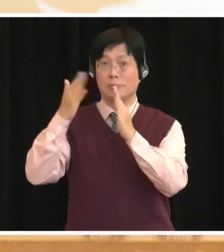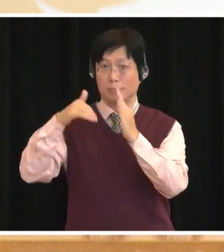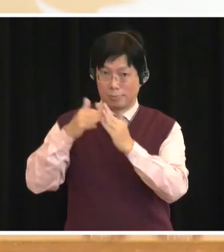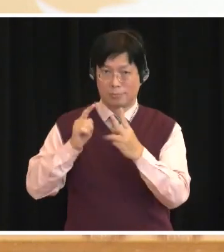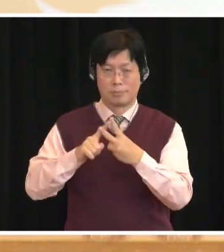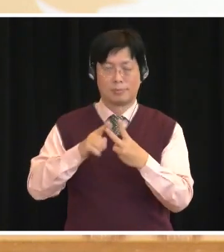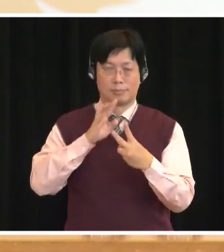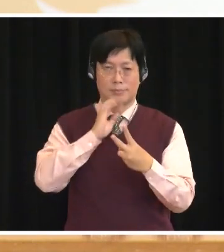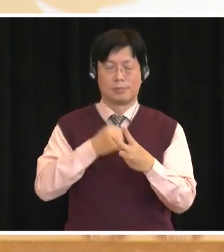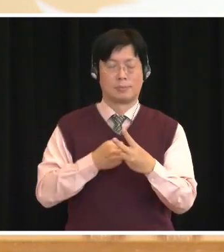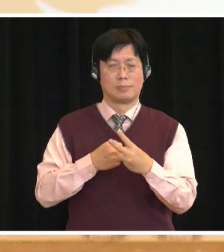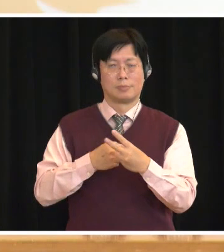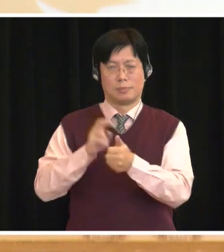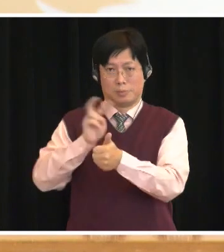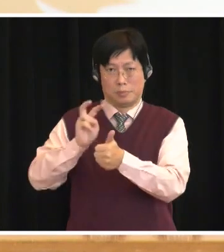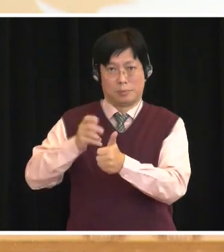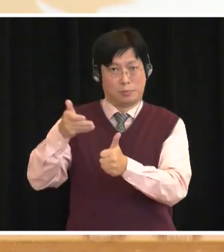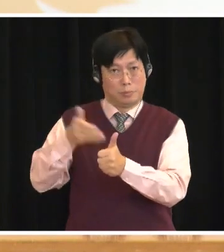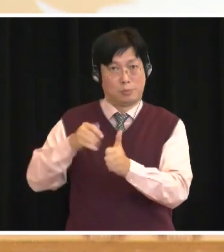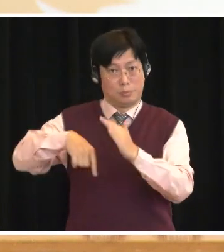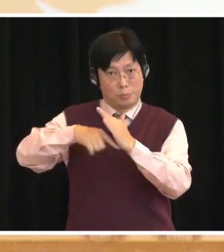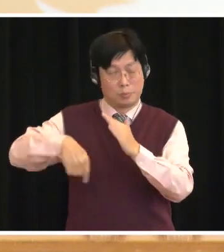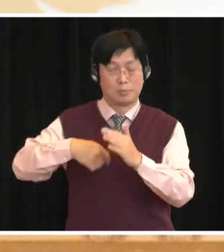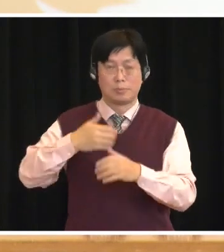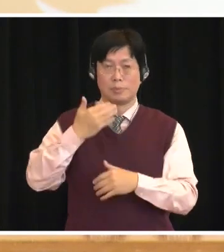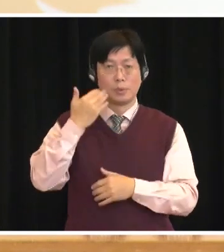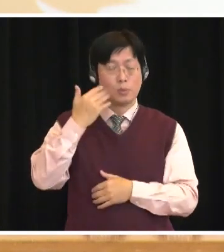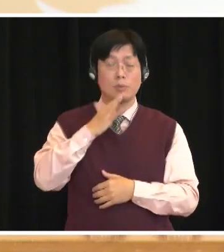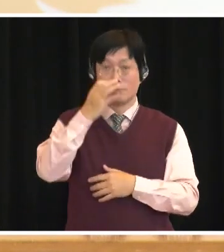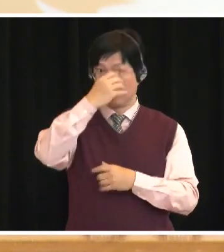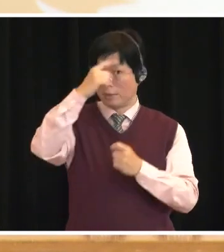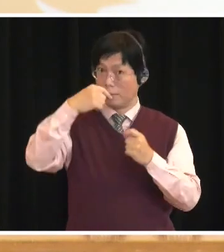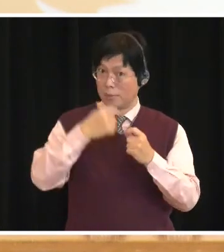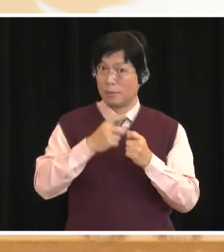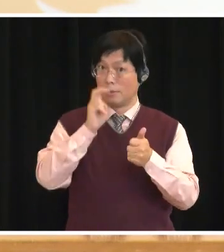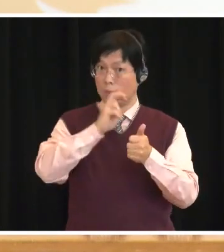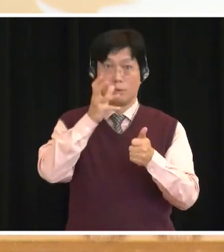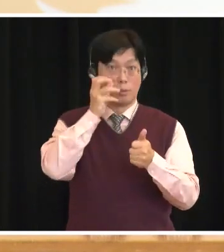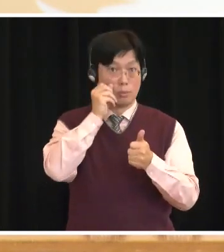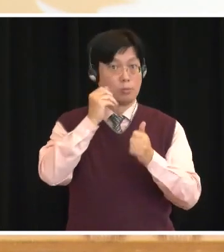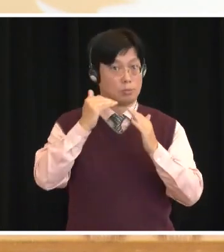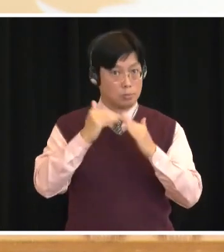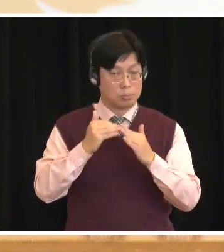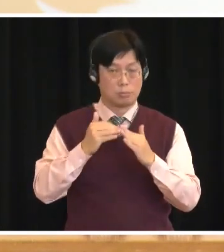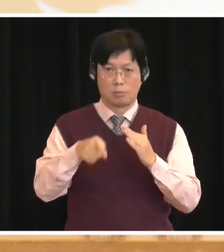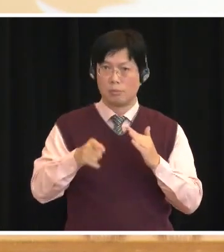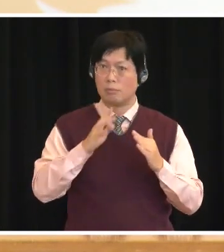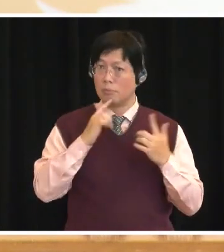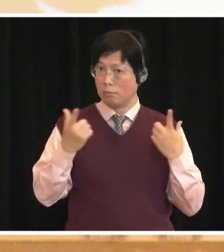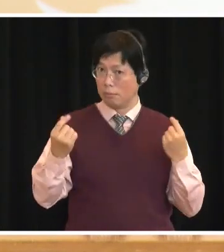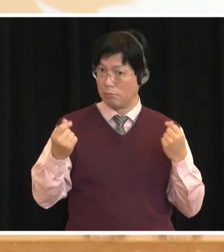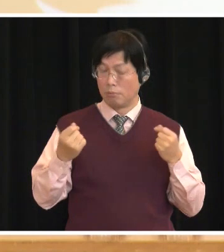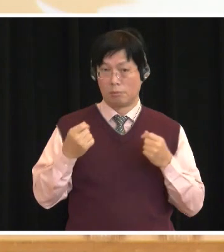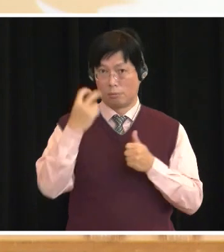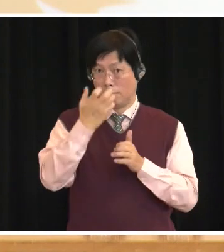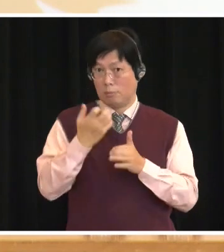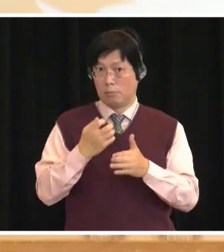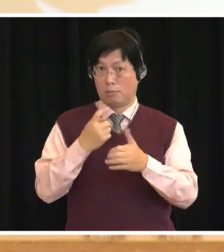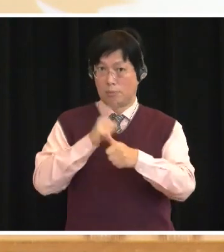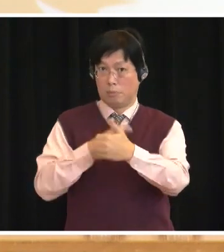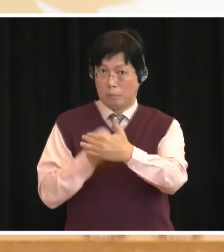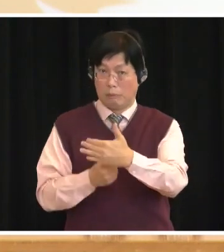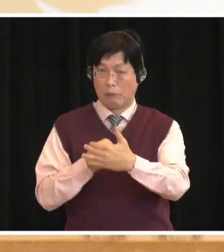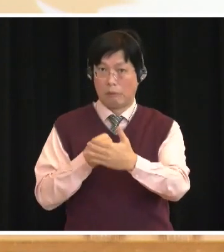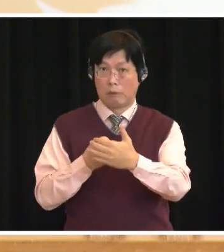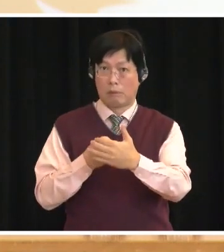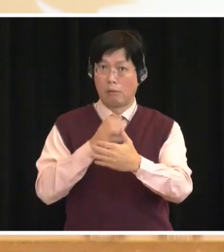for pretrial detention. But in the list of possible sentencing, I never found in the documents